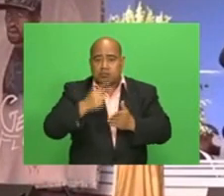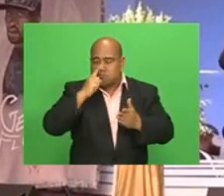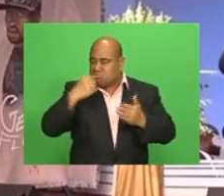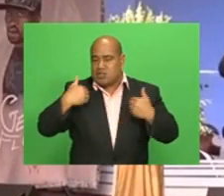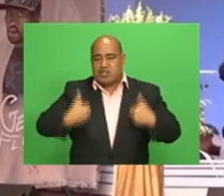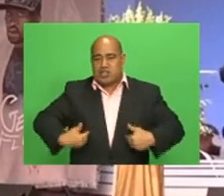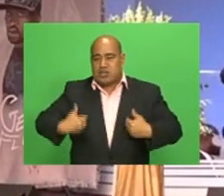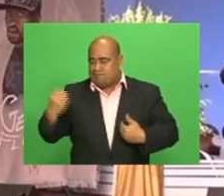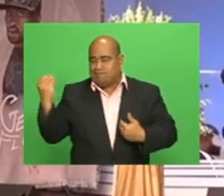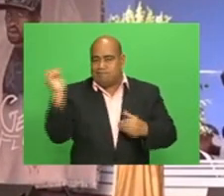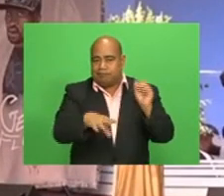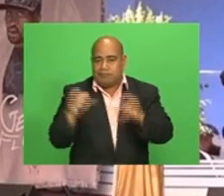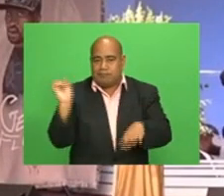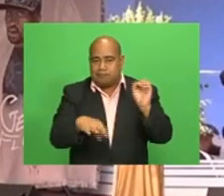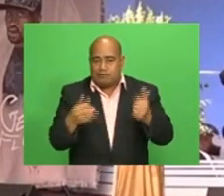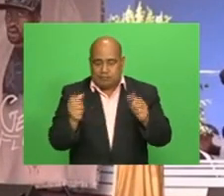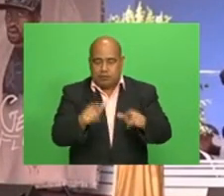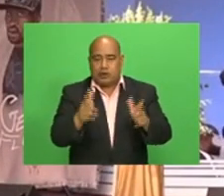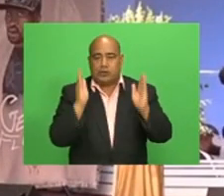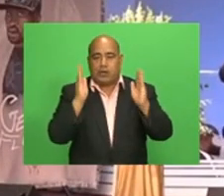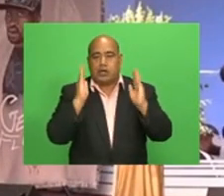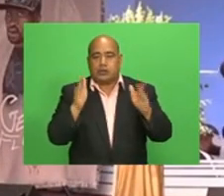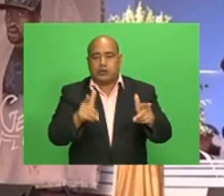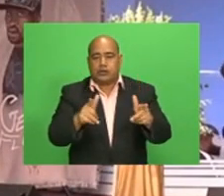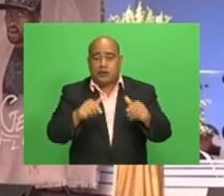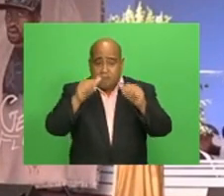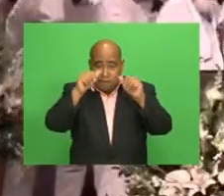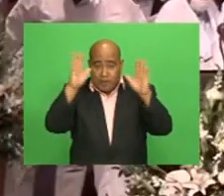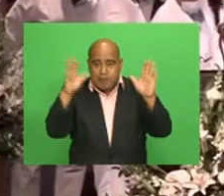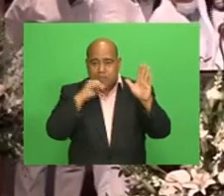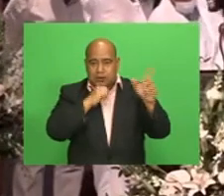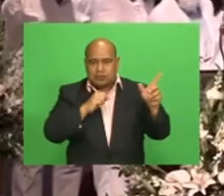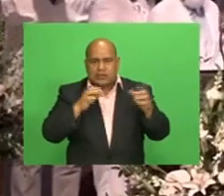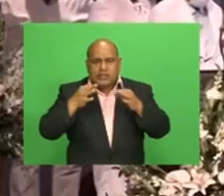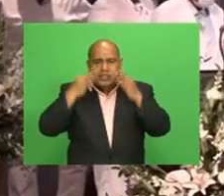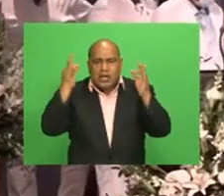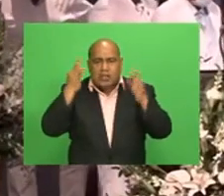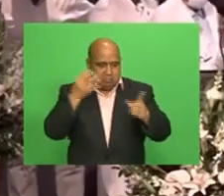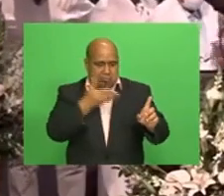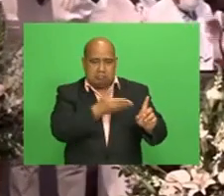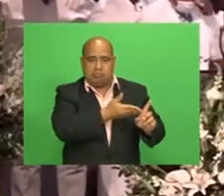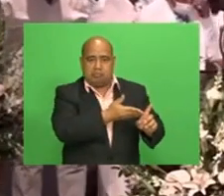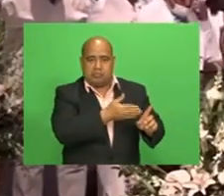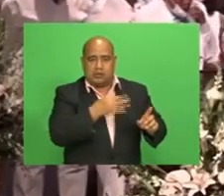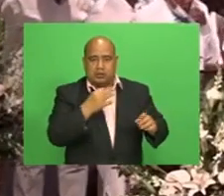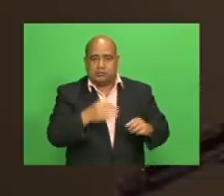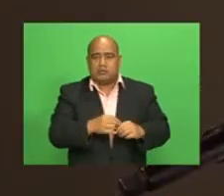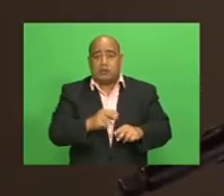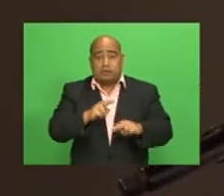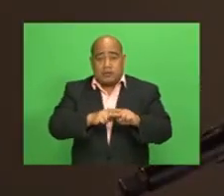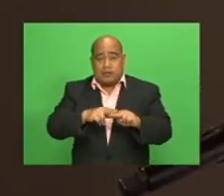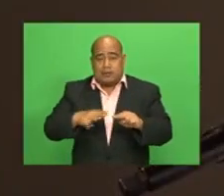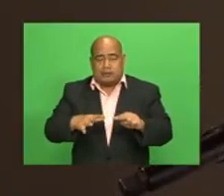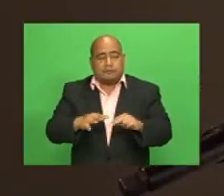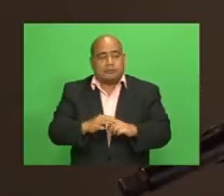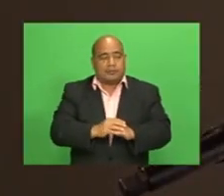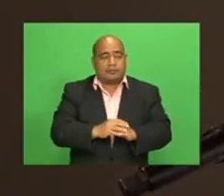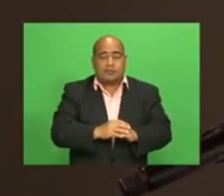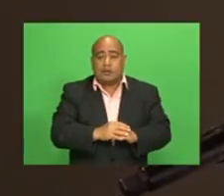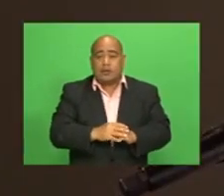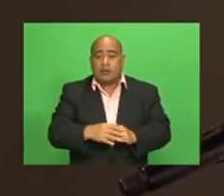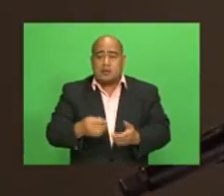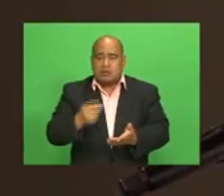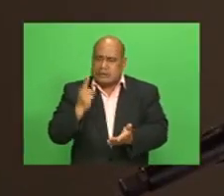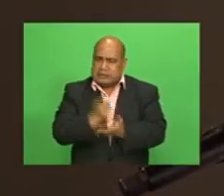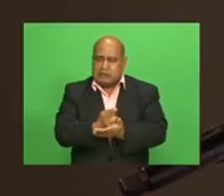To see forever. The funeral was also a cry for change. I want justice for